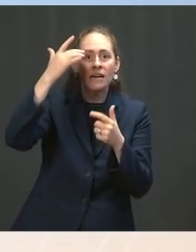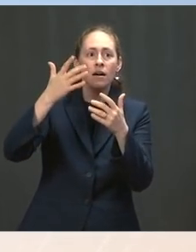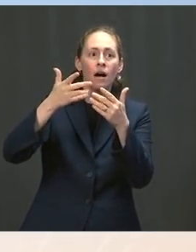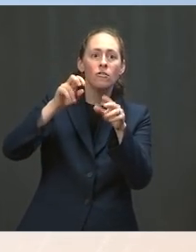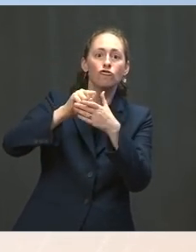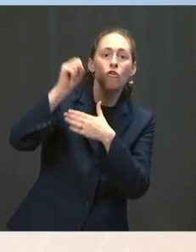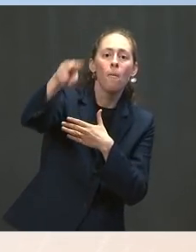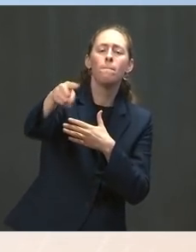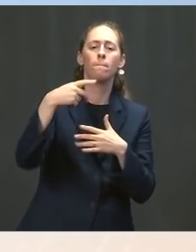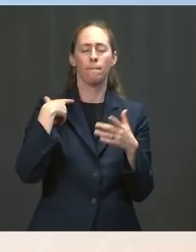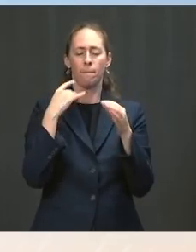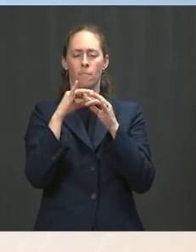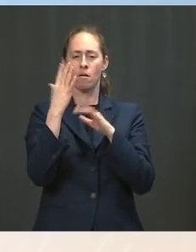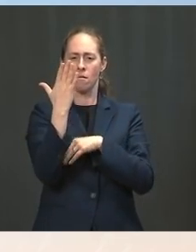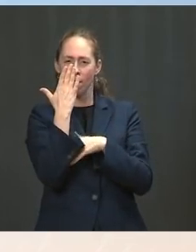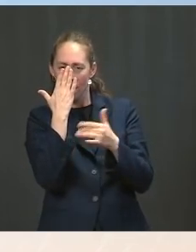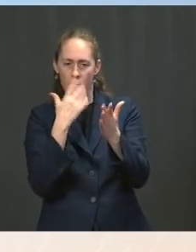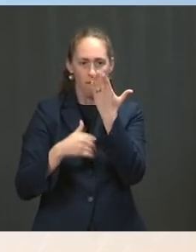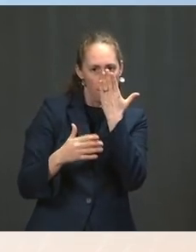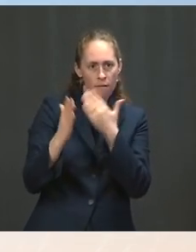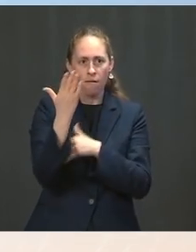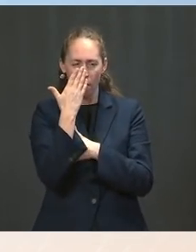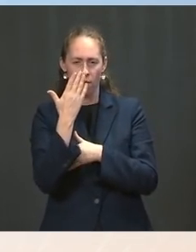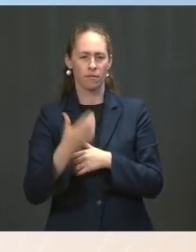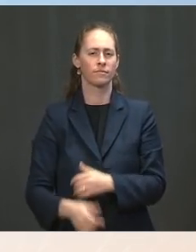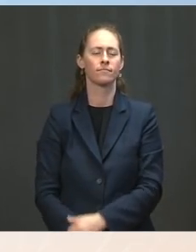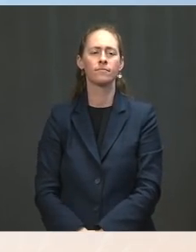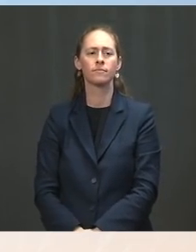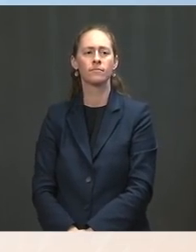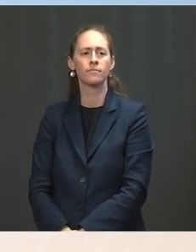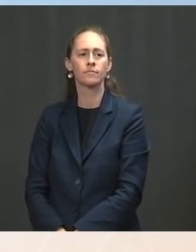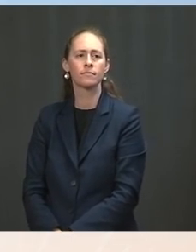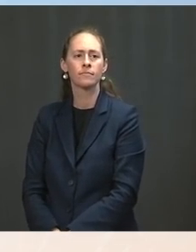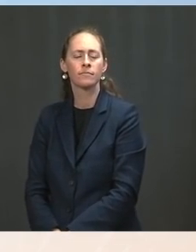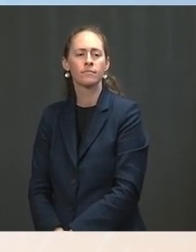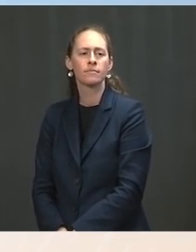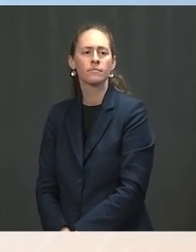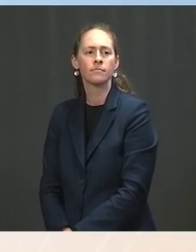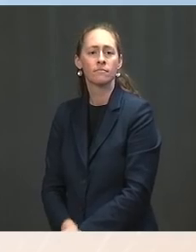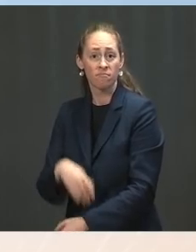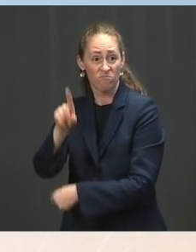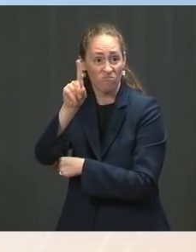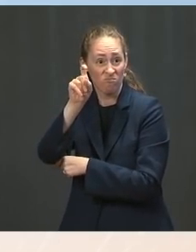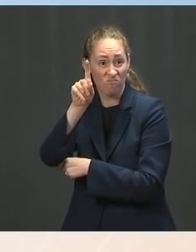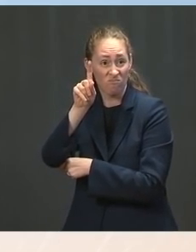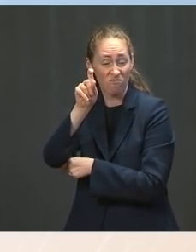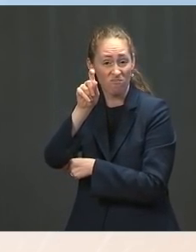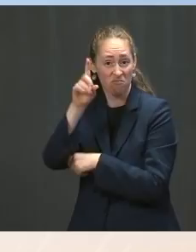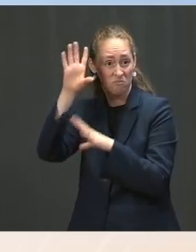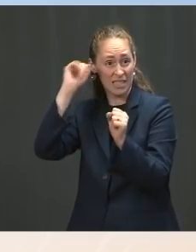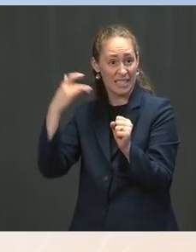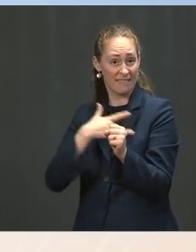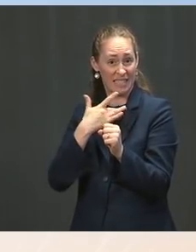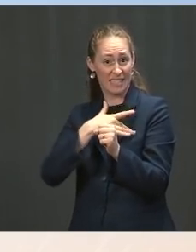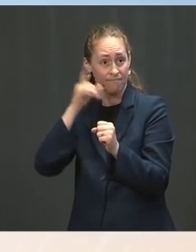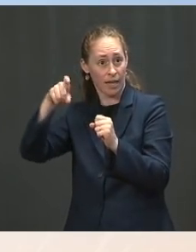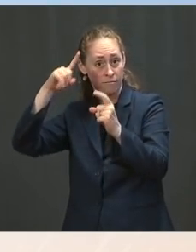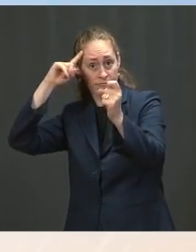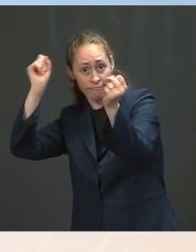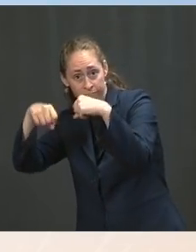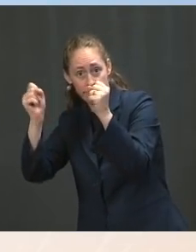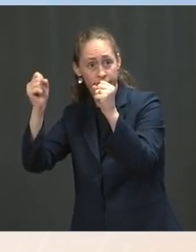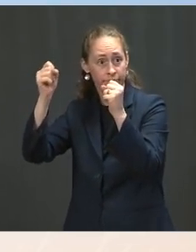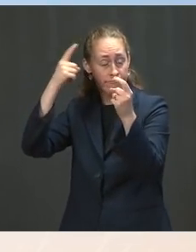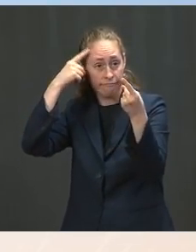Just to follow up, does the administration think that they need Taliban agreement to extend beyond August 31st? As